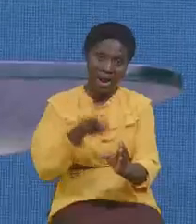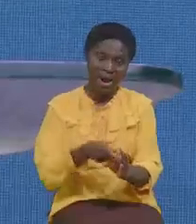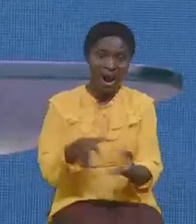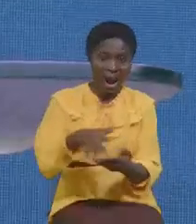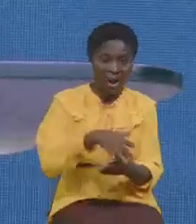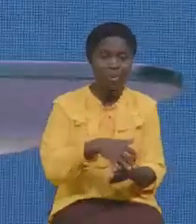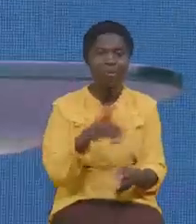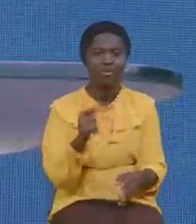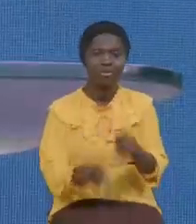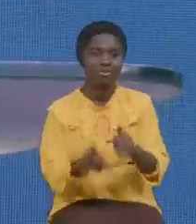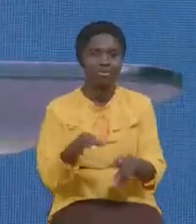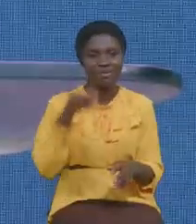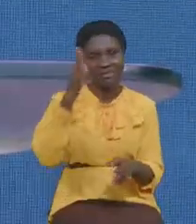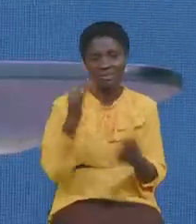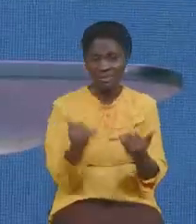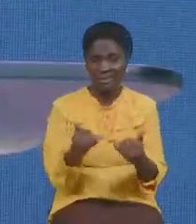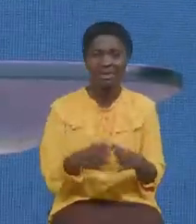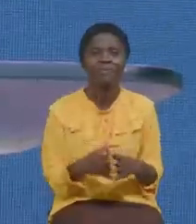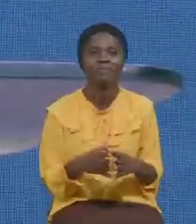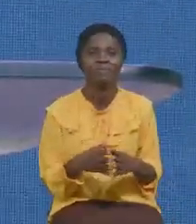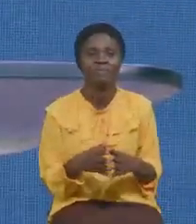the kingdom of God.